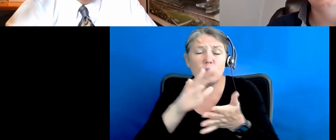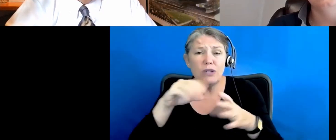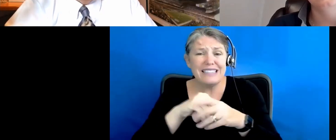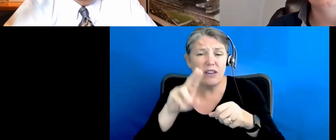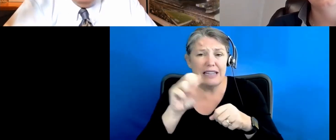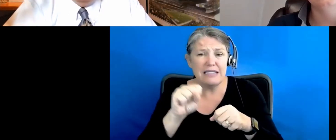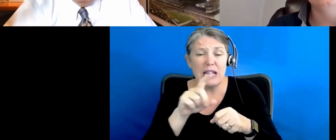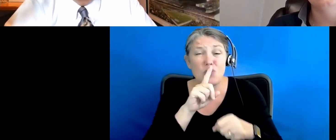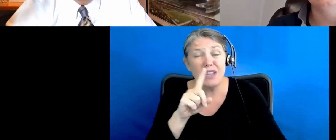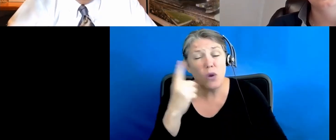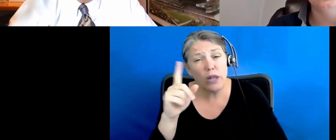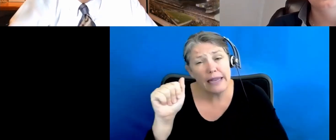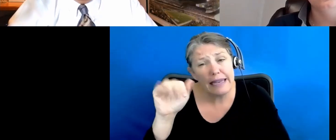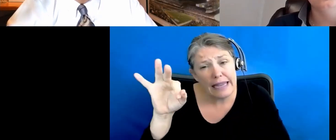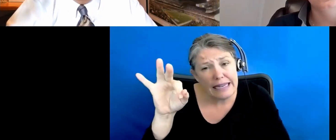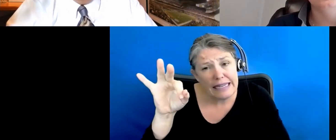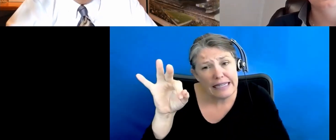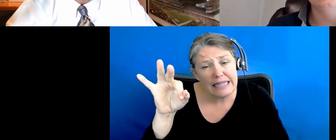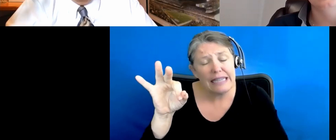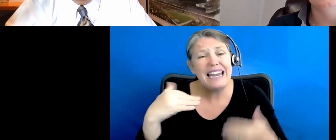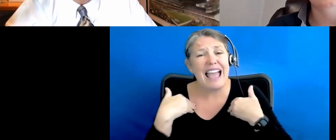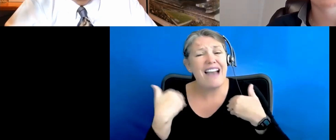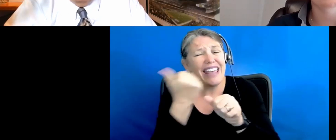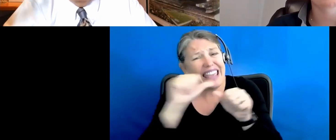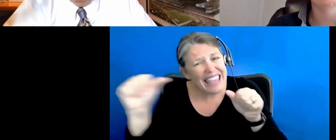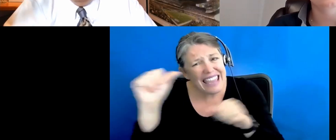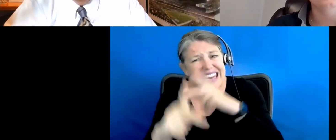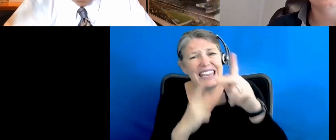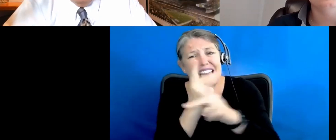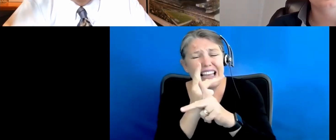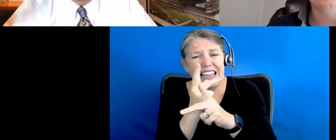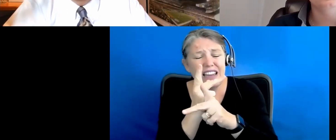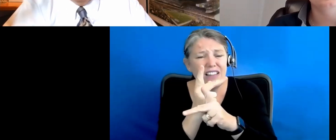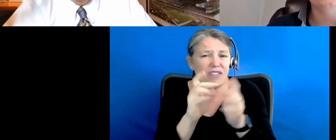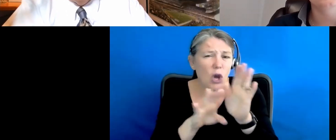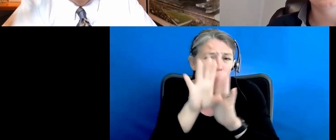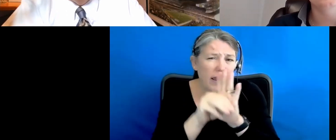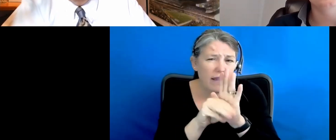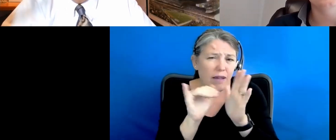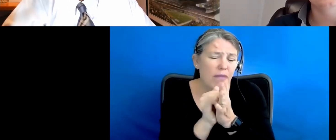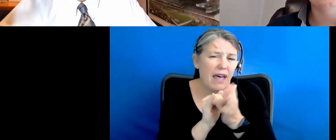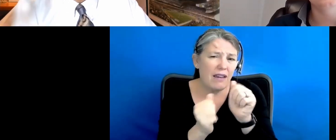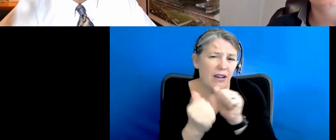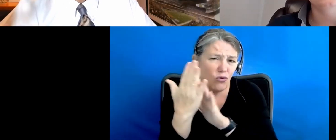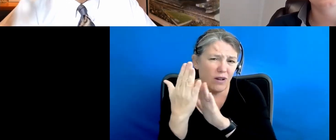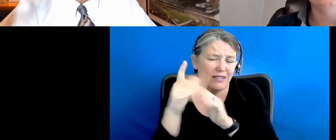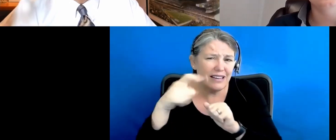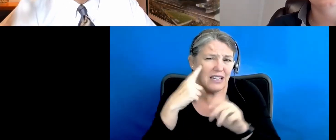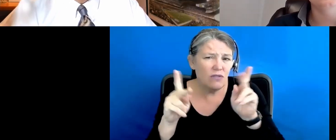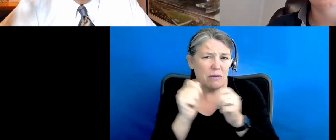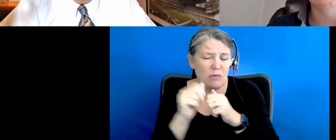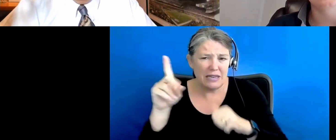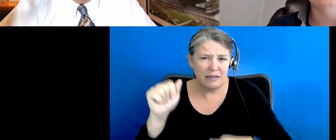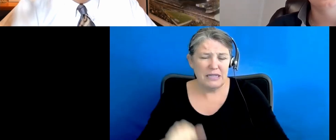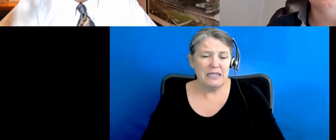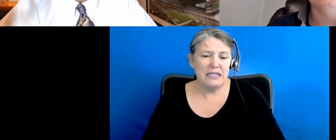only really 19 of them that have any kind of curricula that addresses the needs of people with